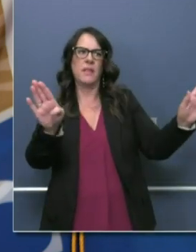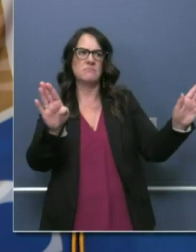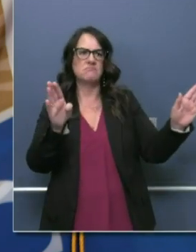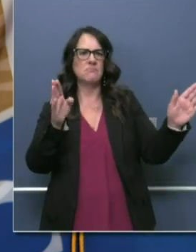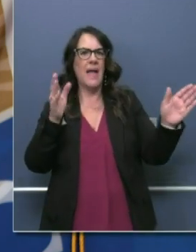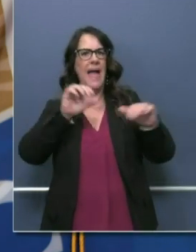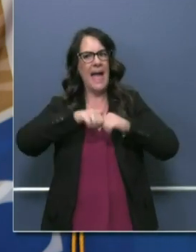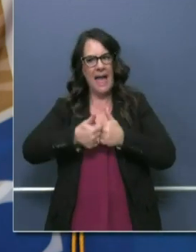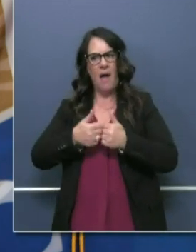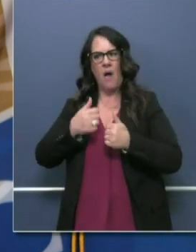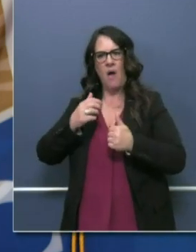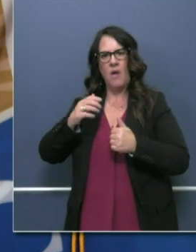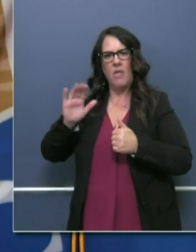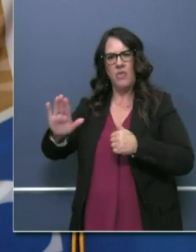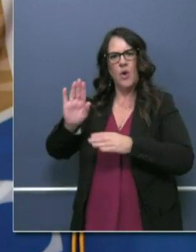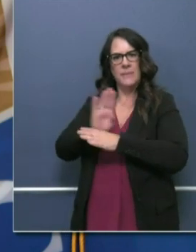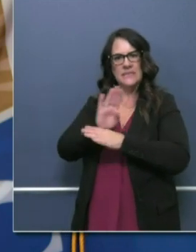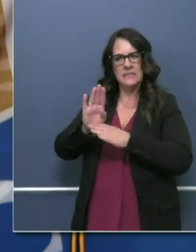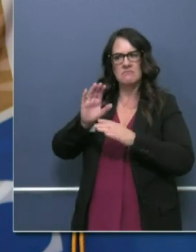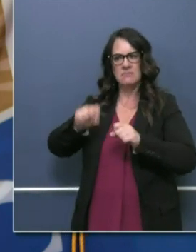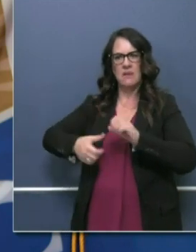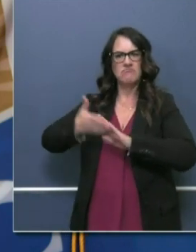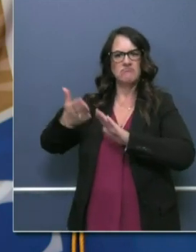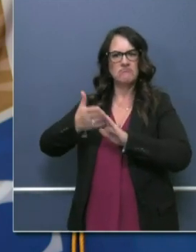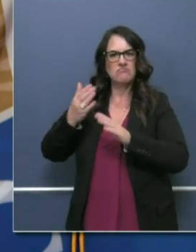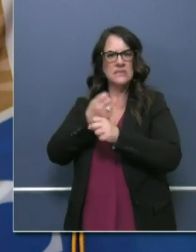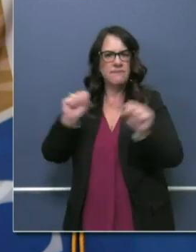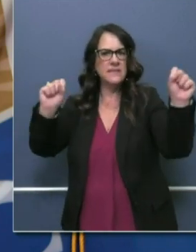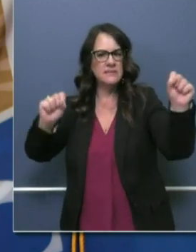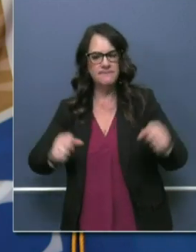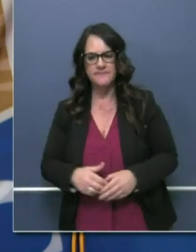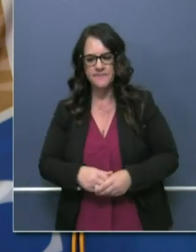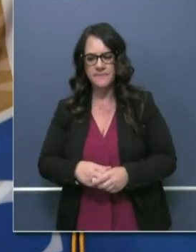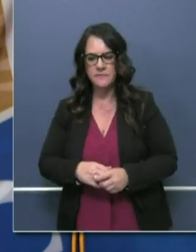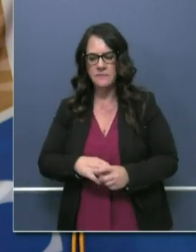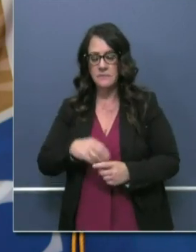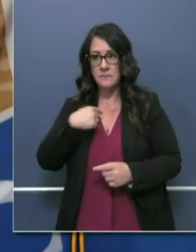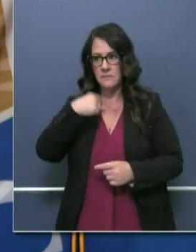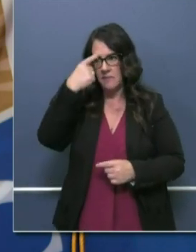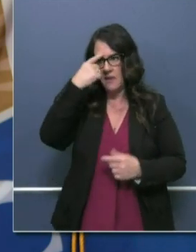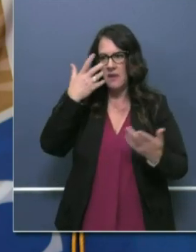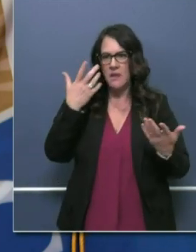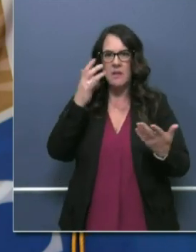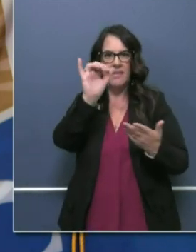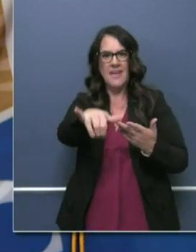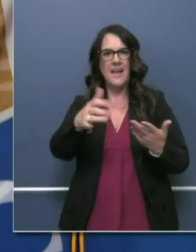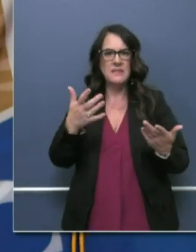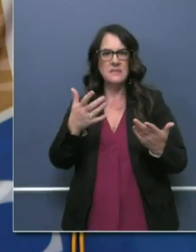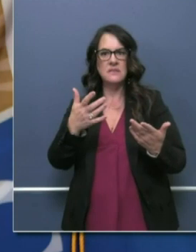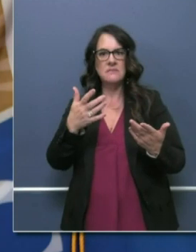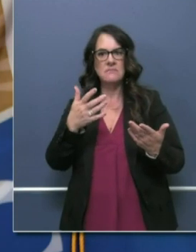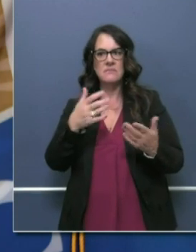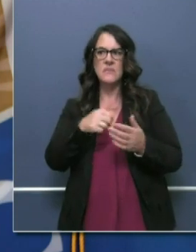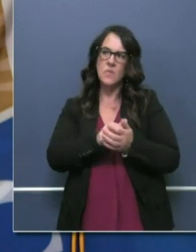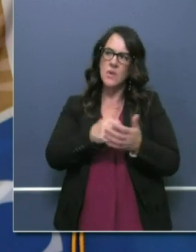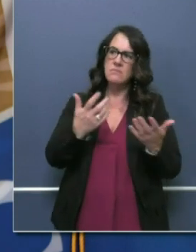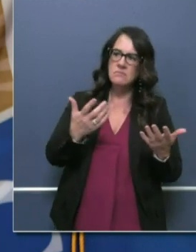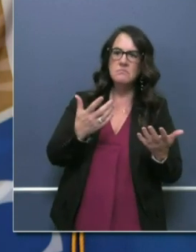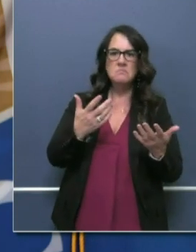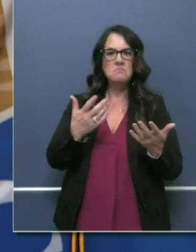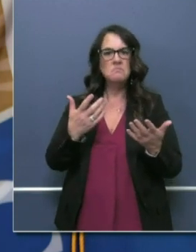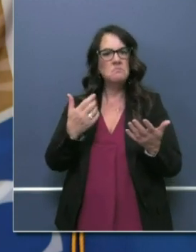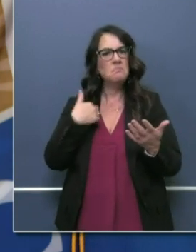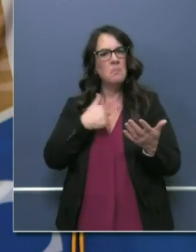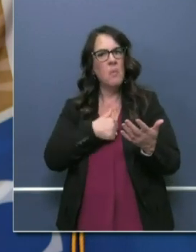into the latter part of this second phase. So I think we're all within a margin of error of one another, and